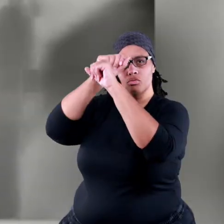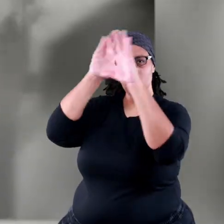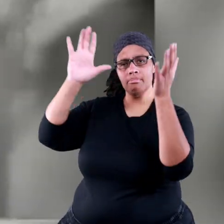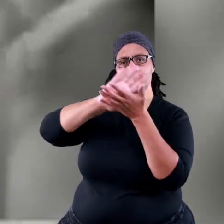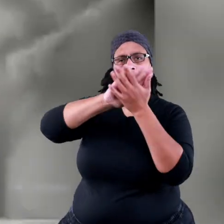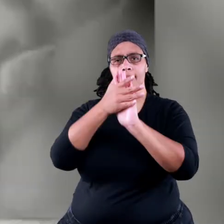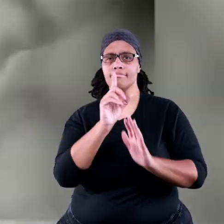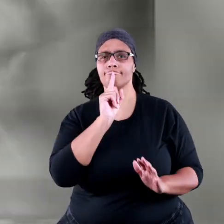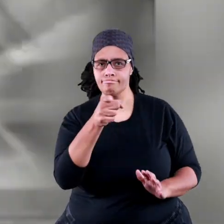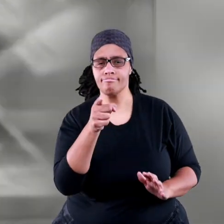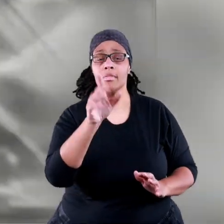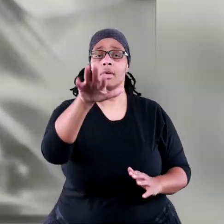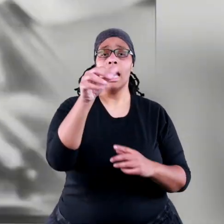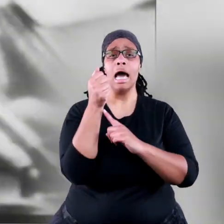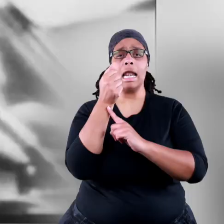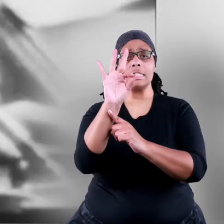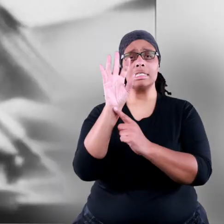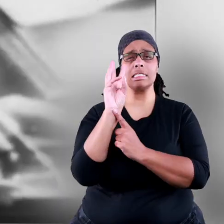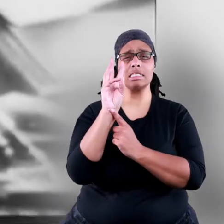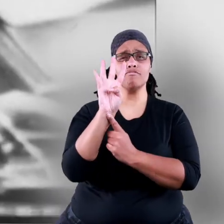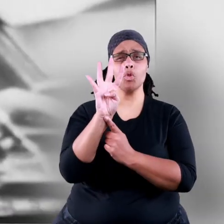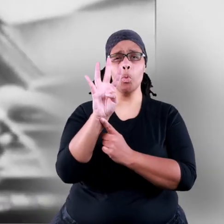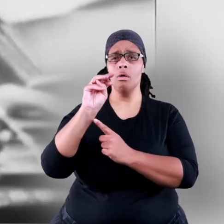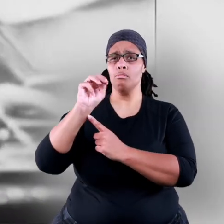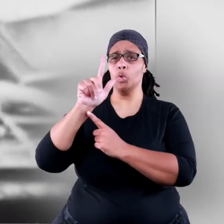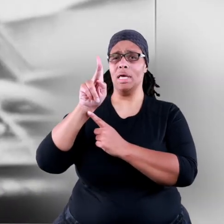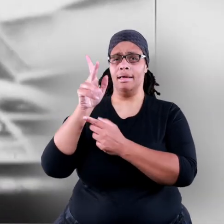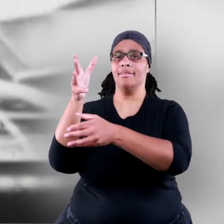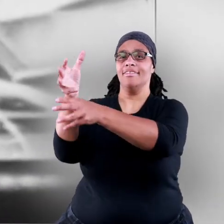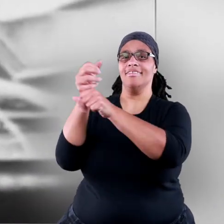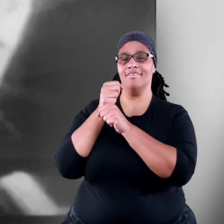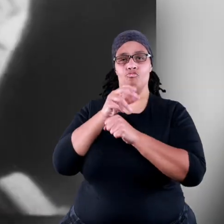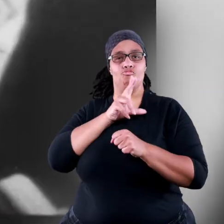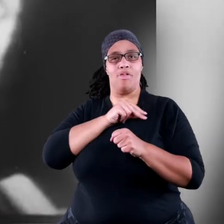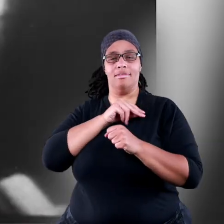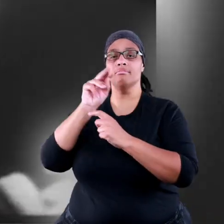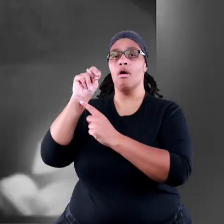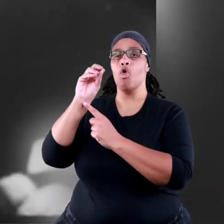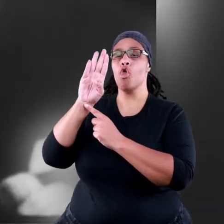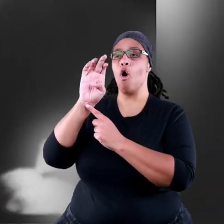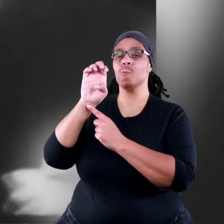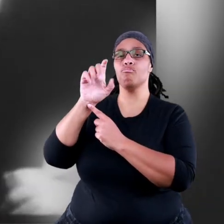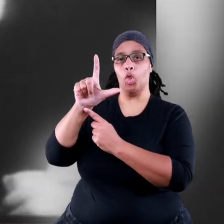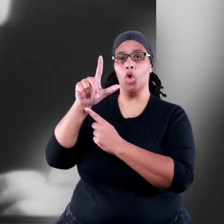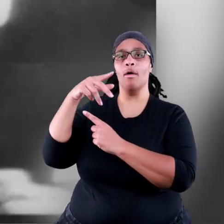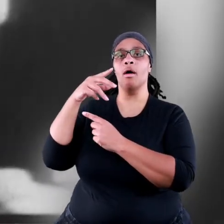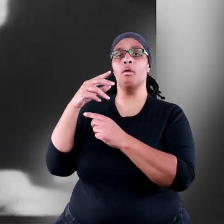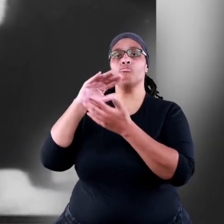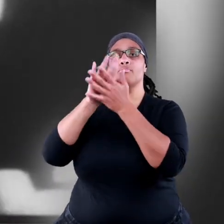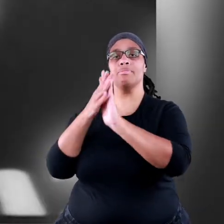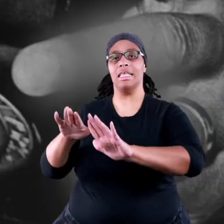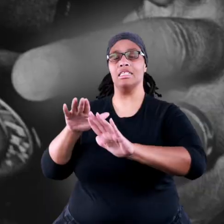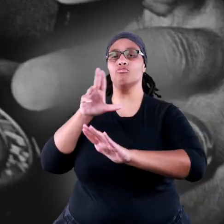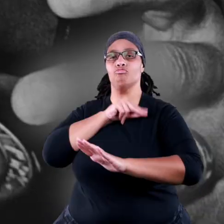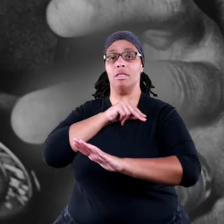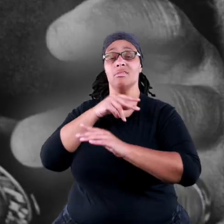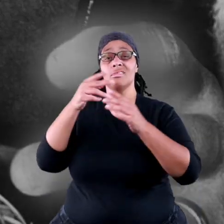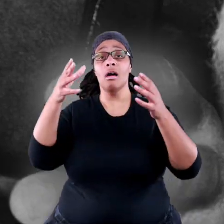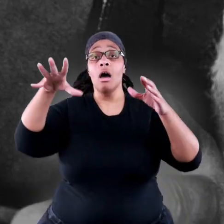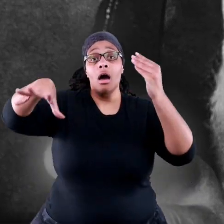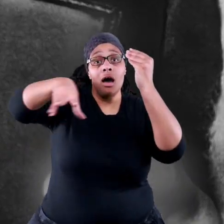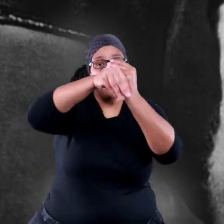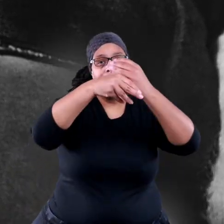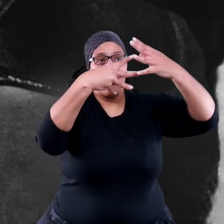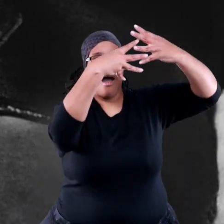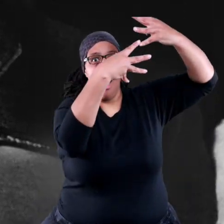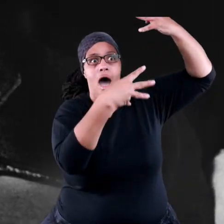become a reality? In 1964, Dr. King would receive the Nobel Peace Prize, another in